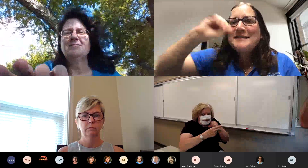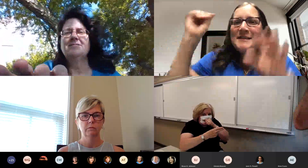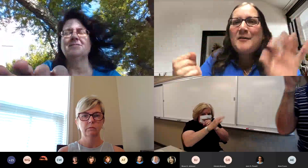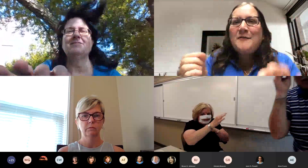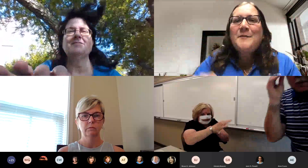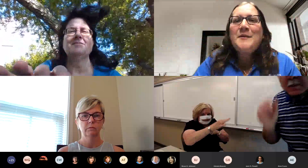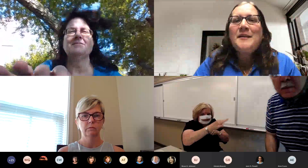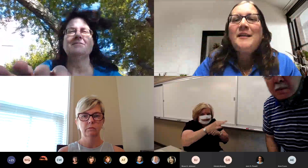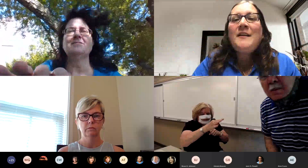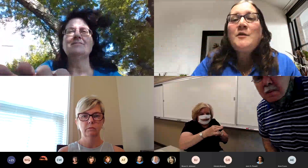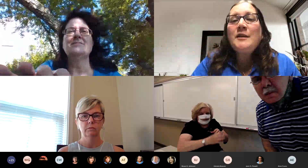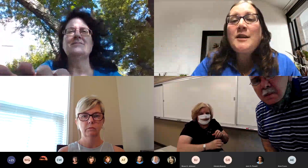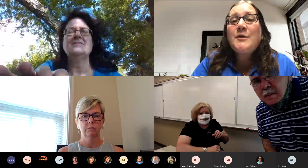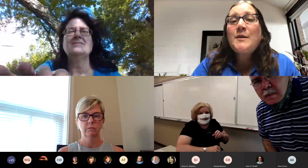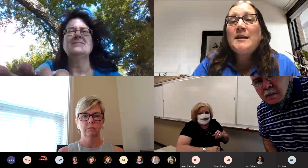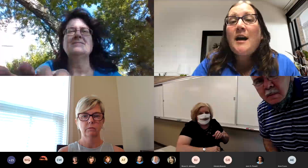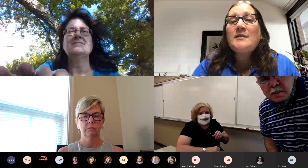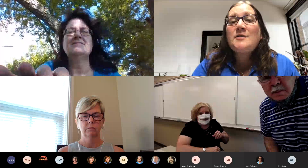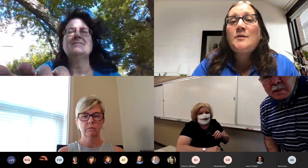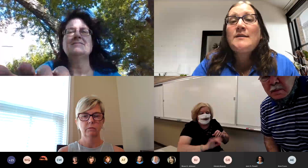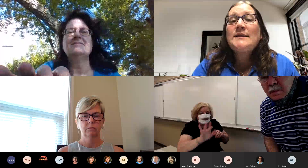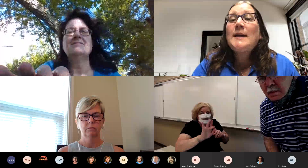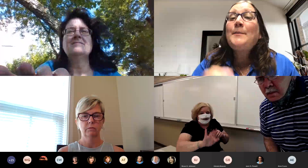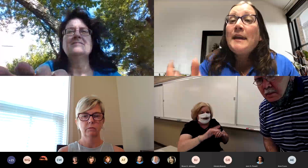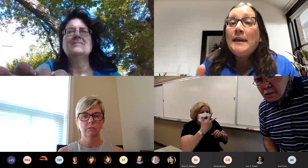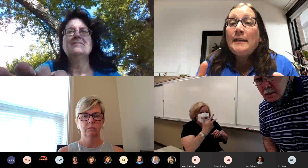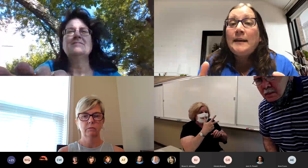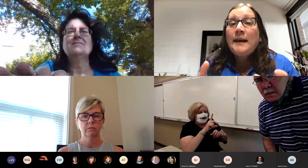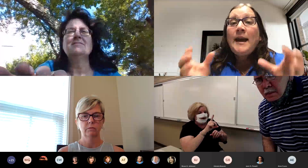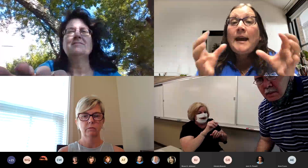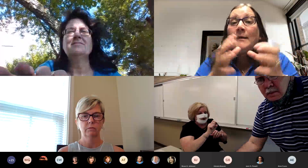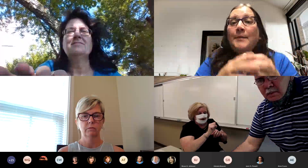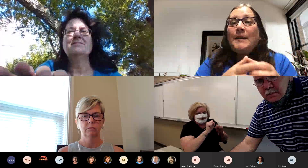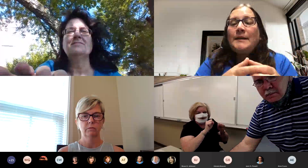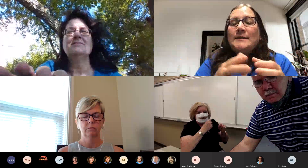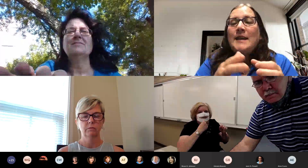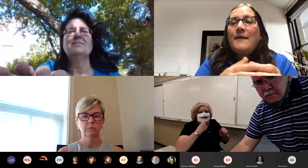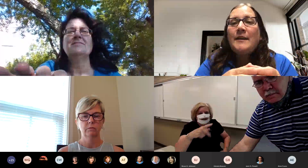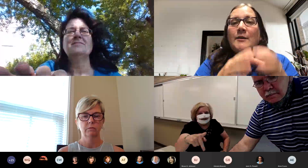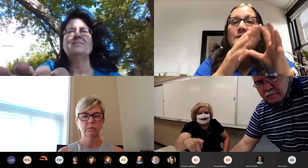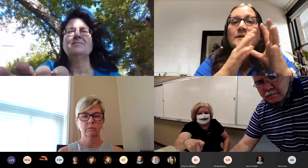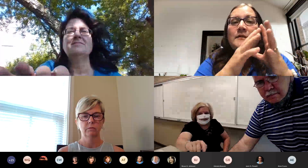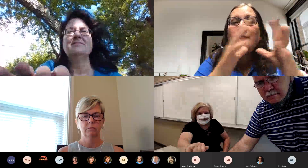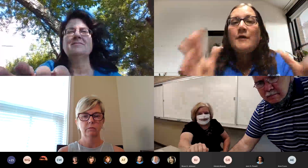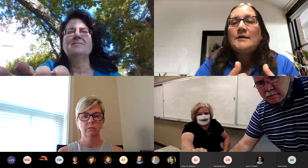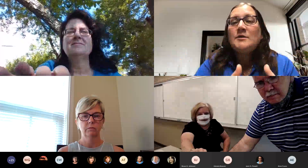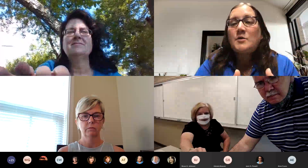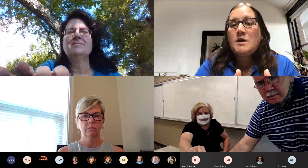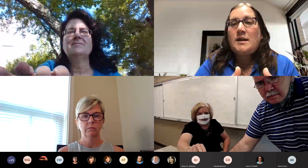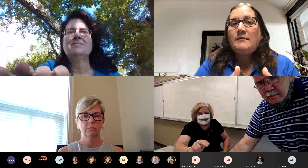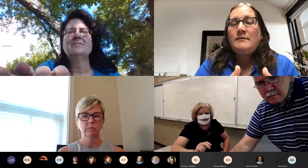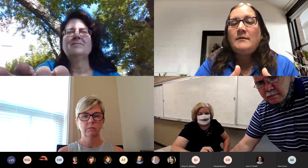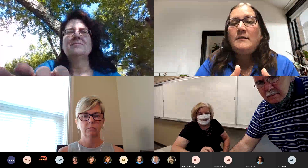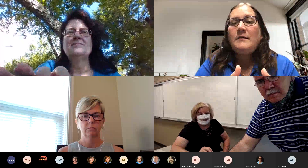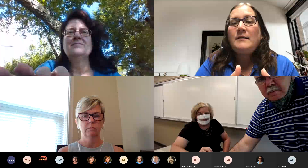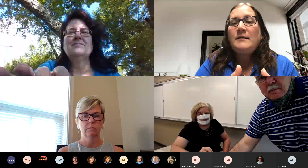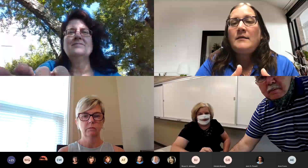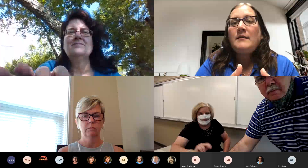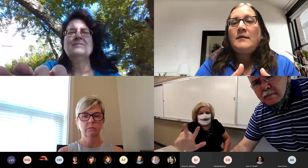Mulvey and I see microphone muted. If you click the three dots, you can say pin, and it pins that video to the front